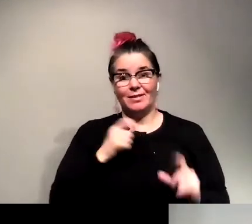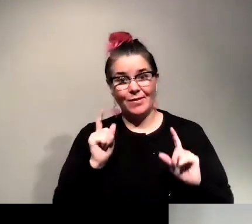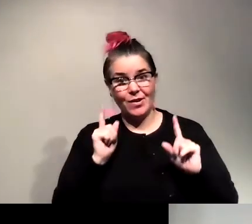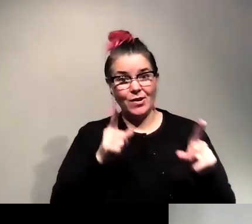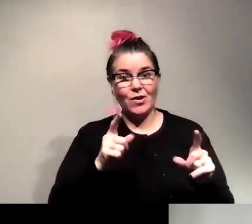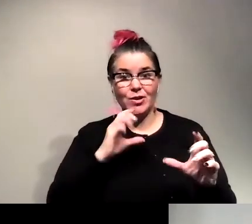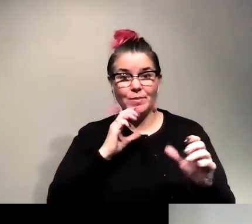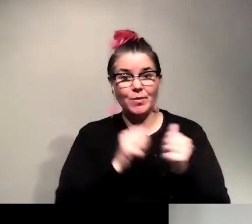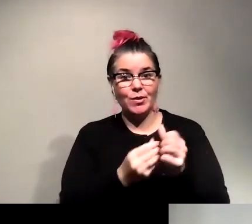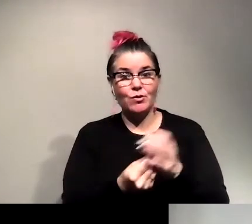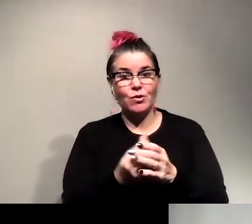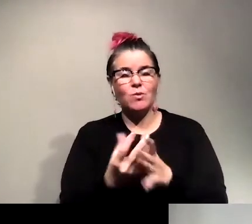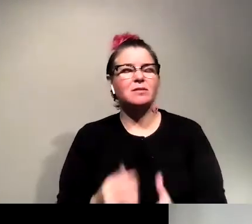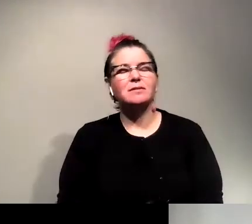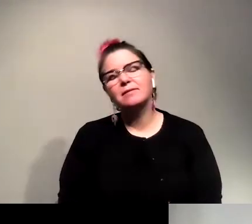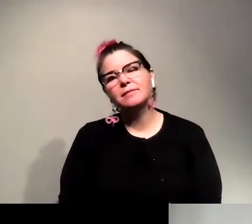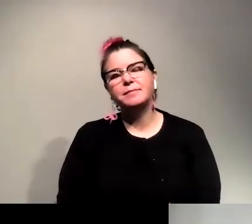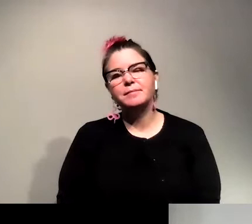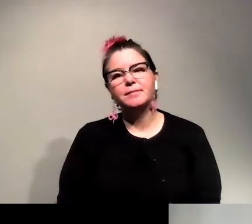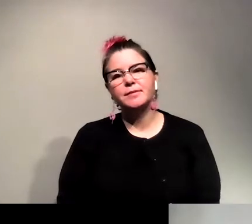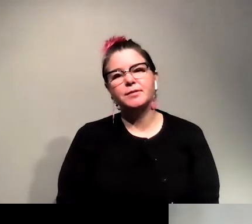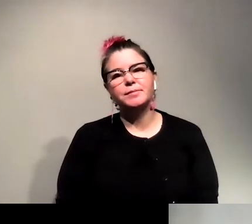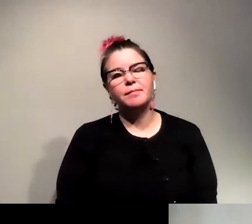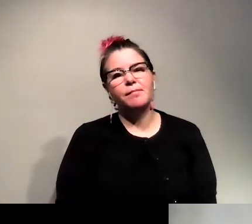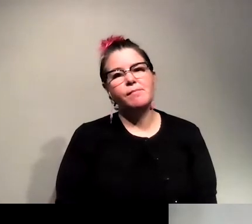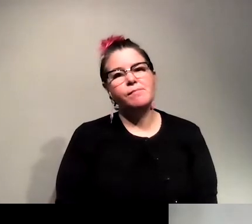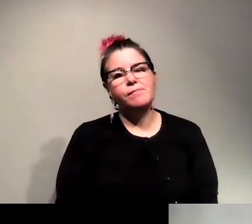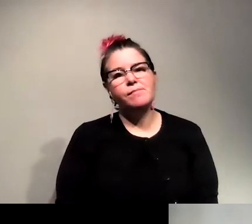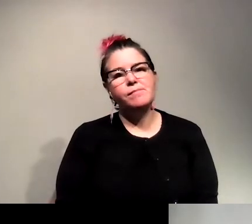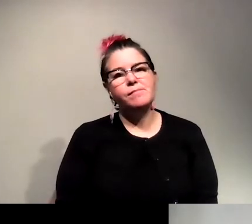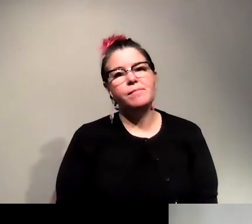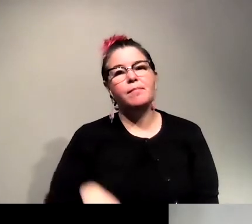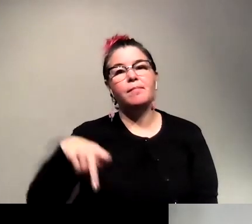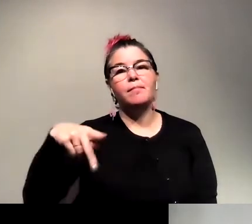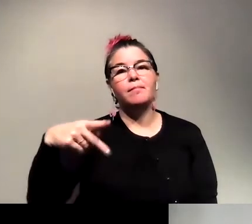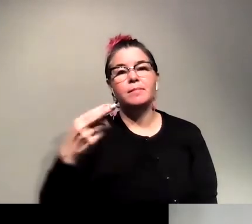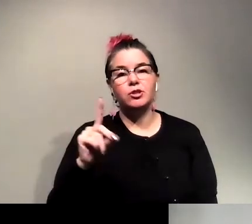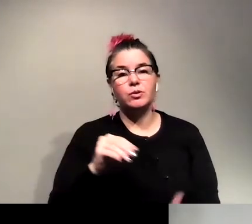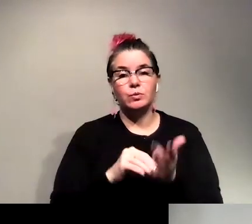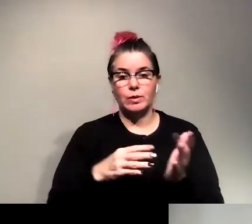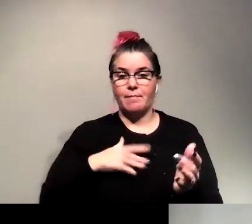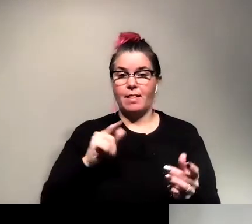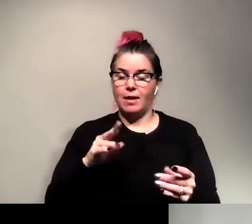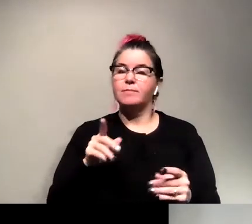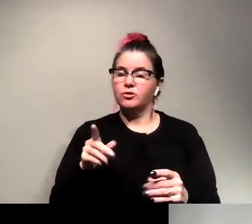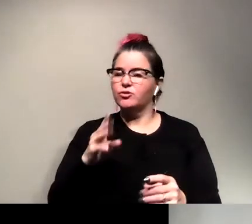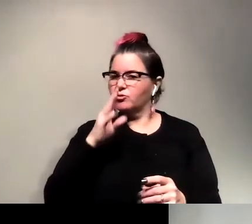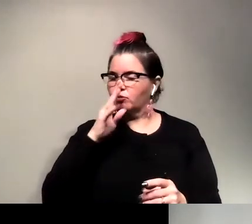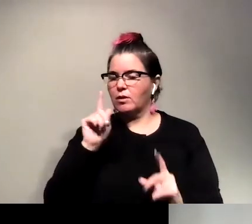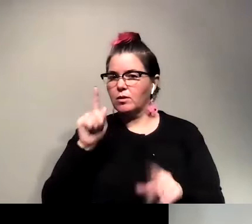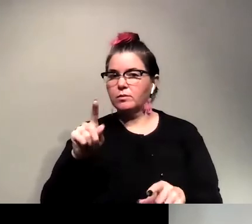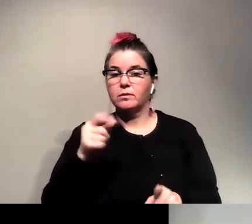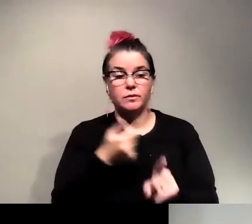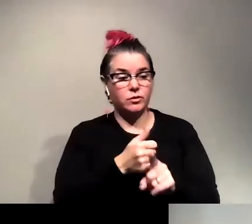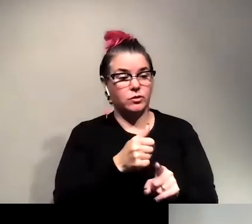communicate with our growers. That's just the nature of my research. Although the PhD student in my lab, she does do that directly. So if you are a grad